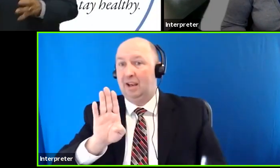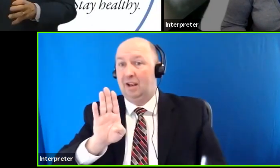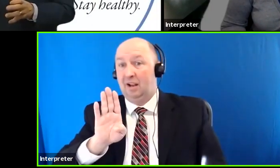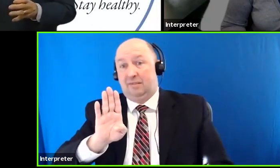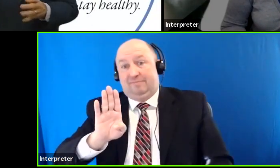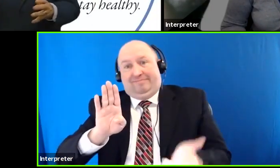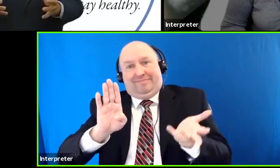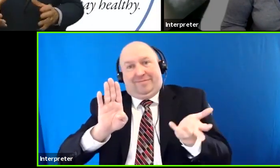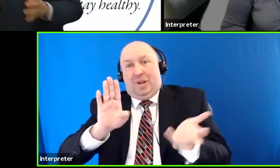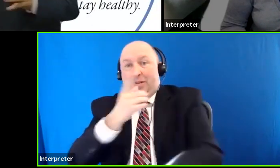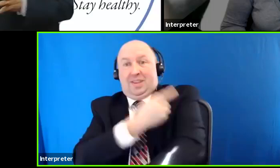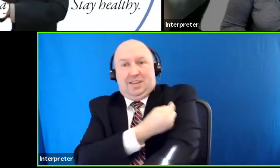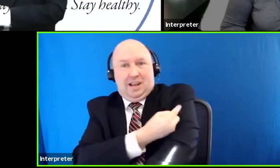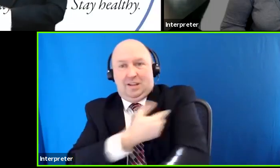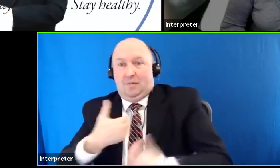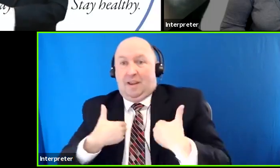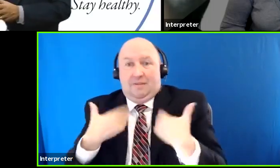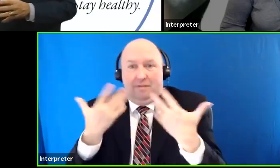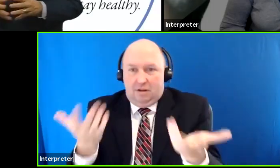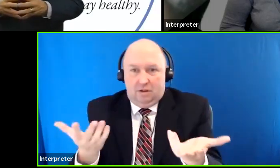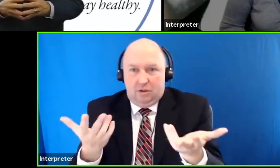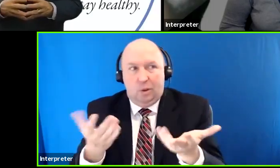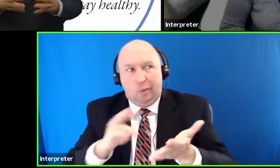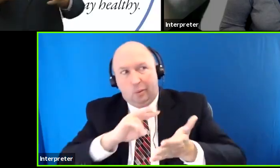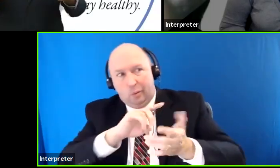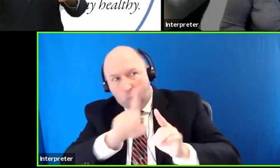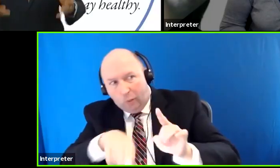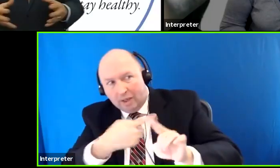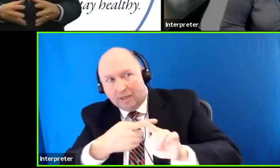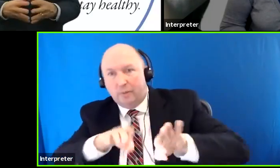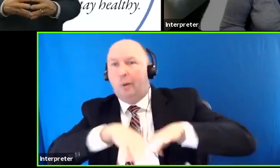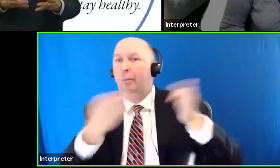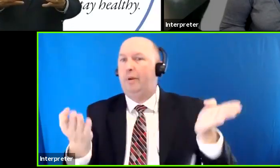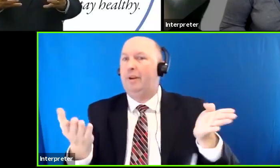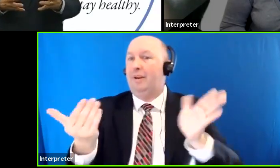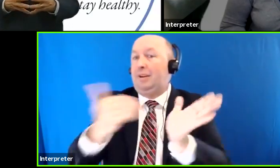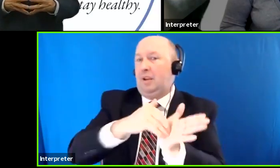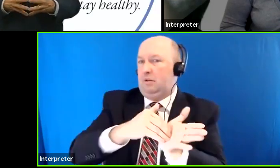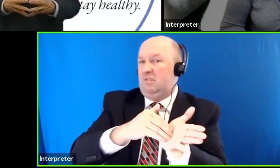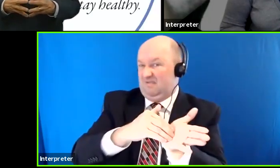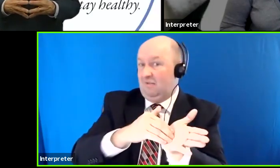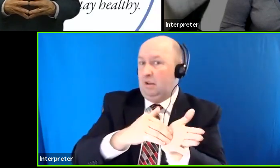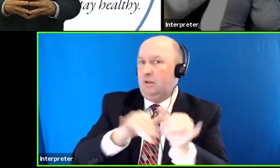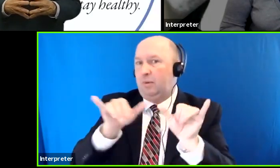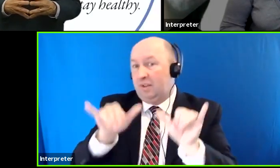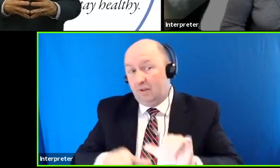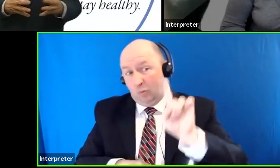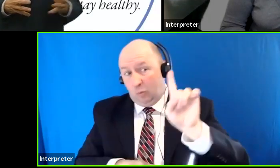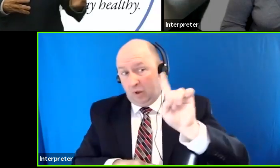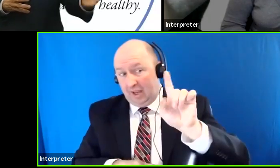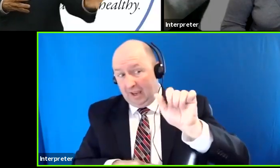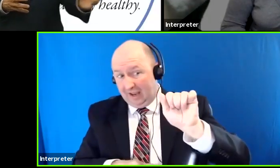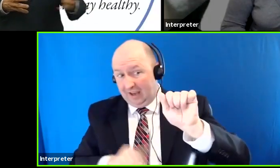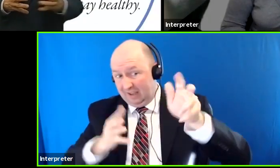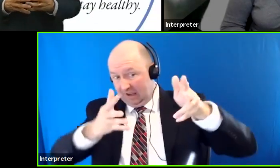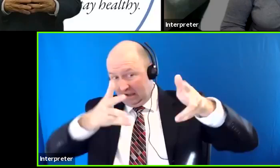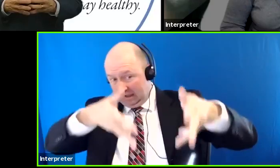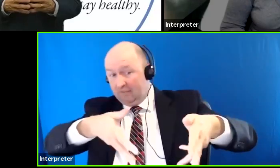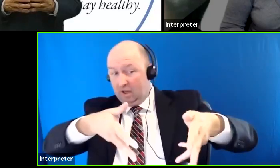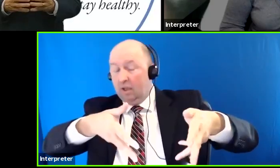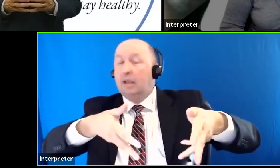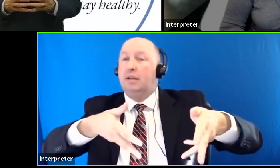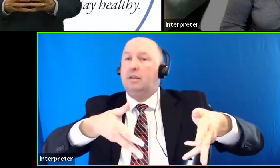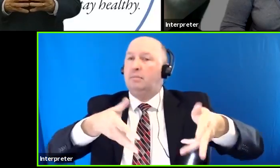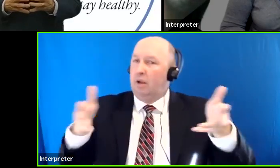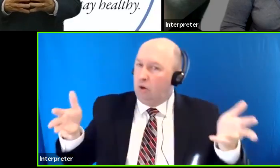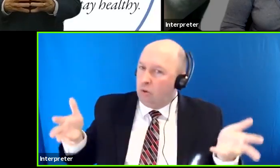So when can, again, that 1A be reopened? So again, we do still have some 1A vaccine in the community, and I